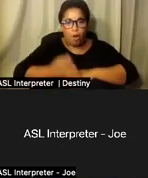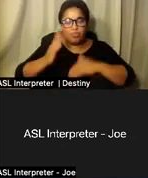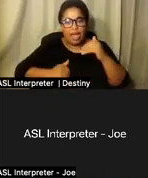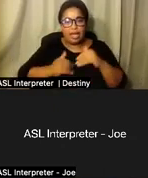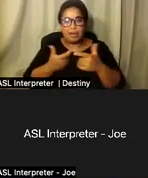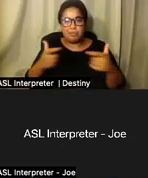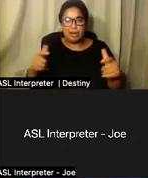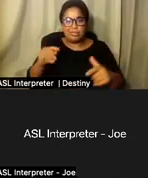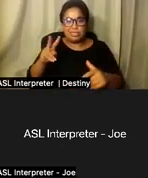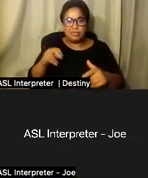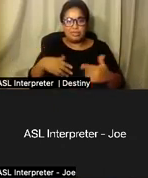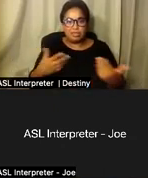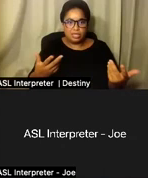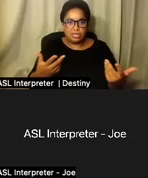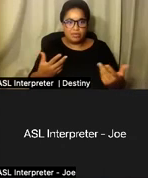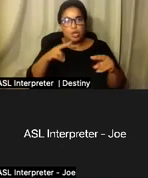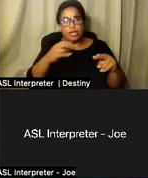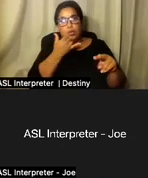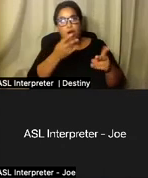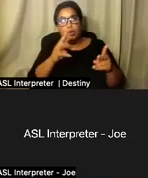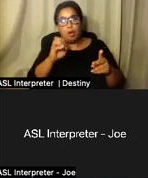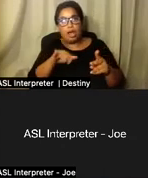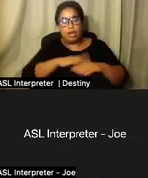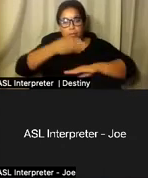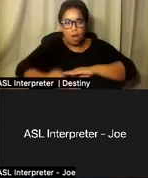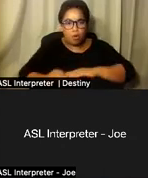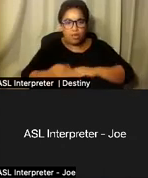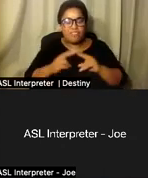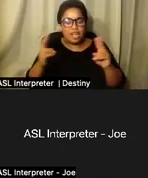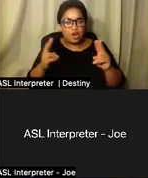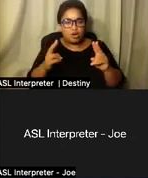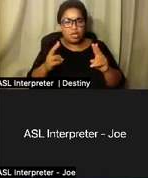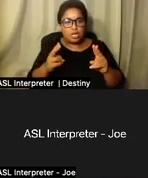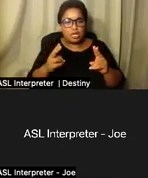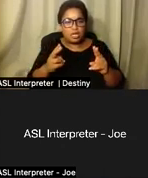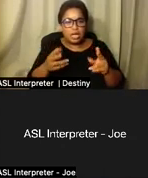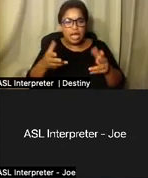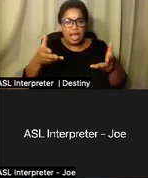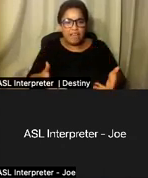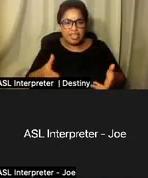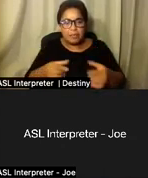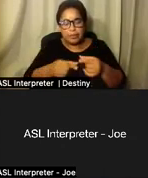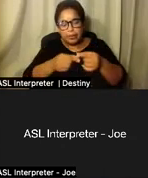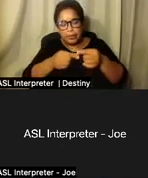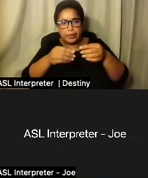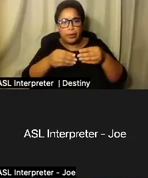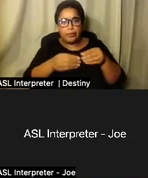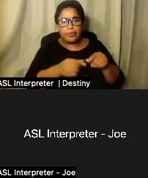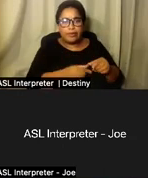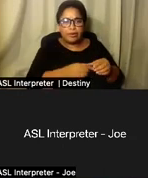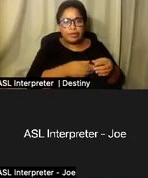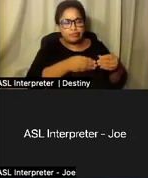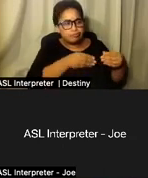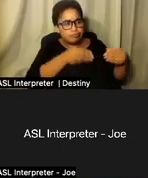look at them in the wrong way. I mean, they're just gonna, they're so you know, top heavy and or very thin, and so compared